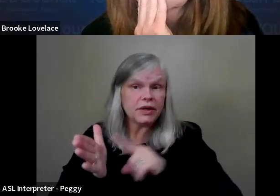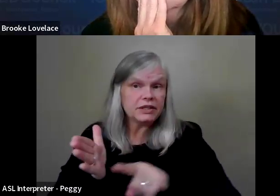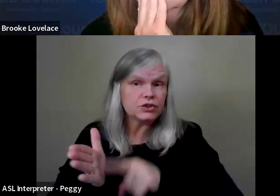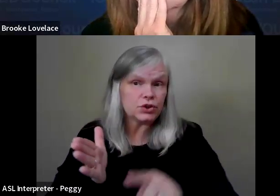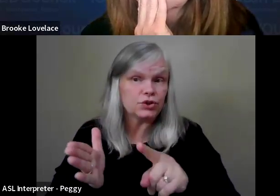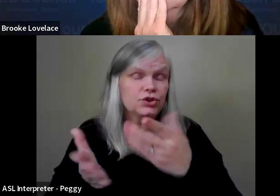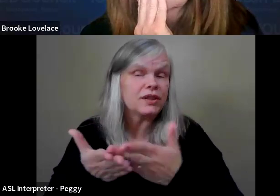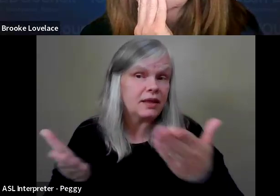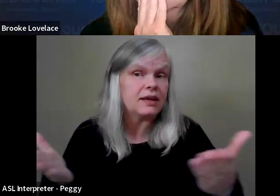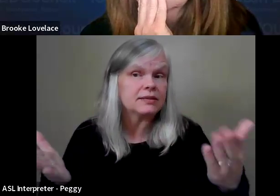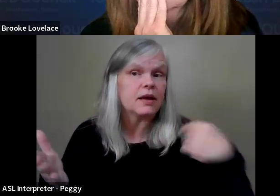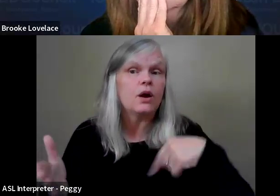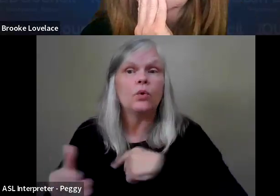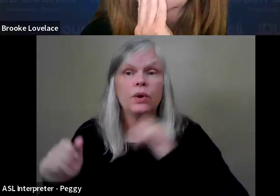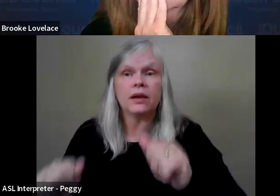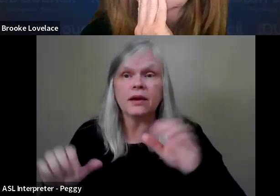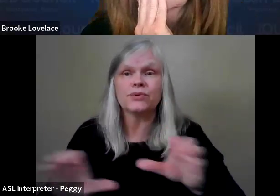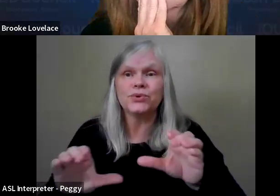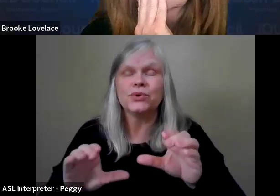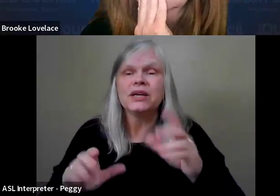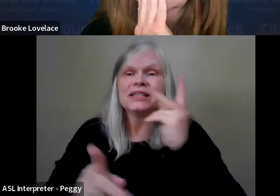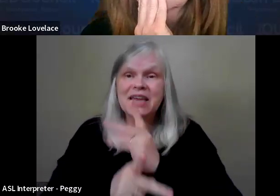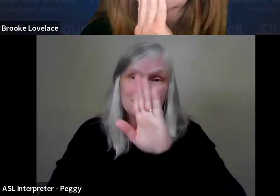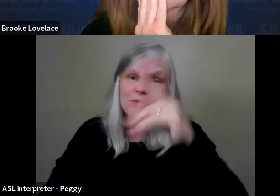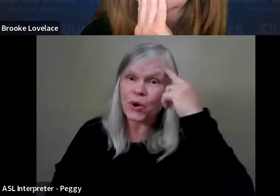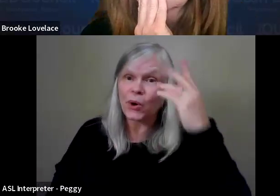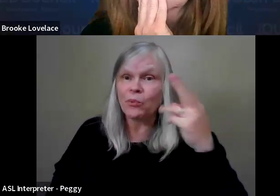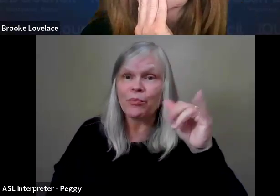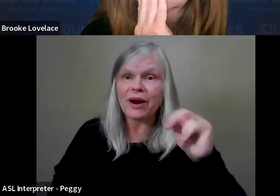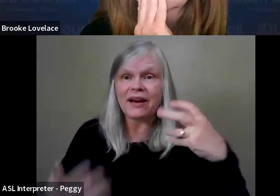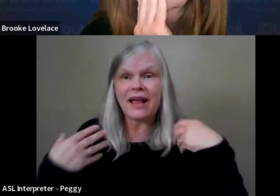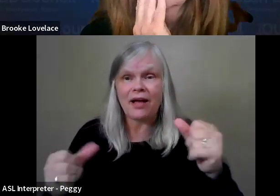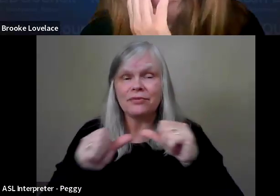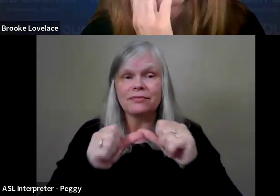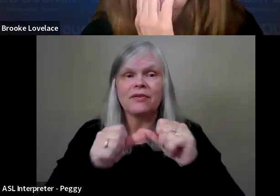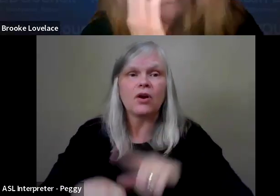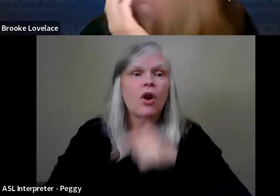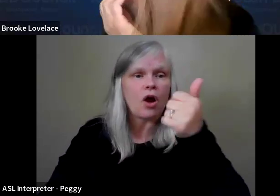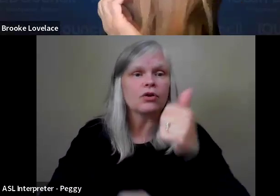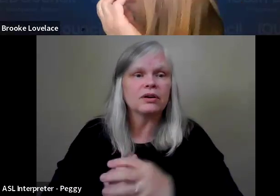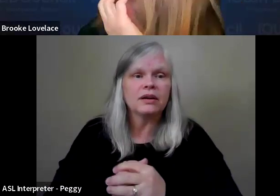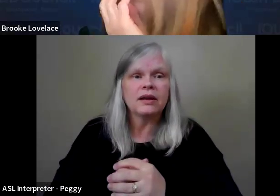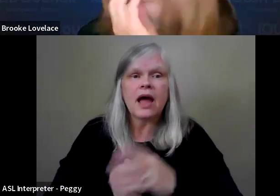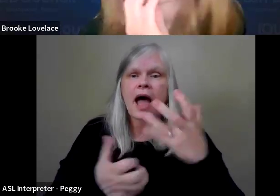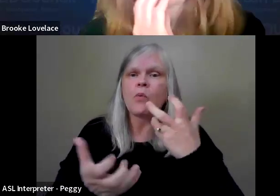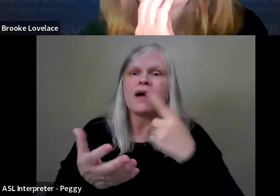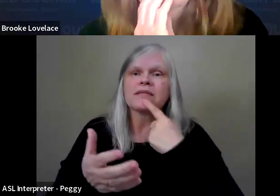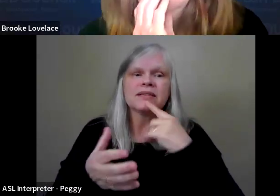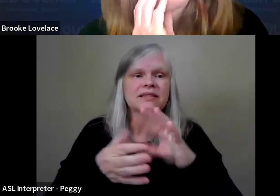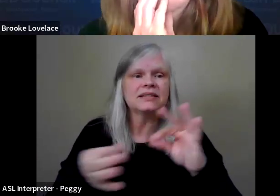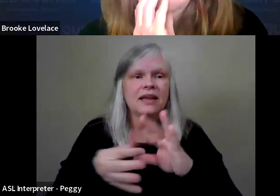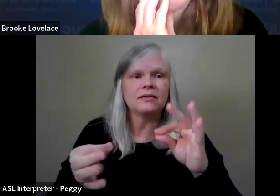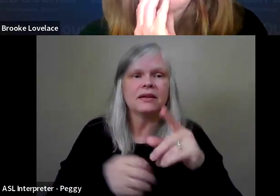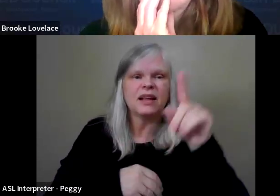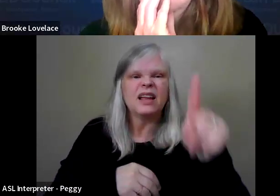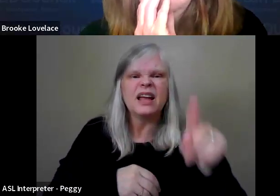research-backed things that we can do to keep our brain healthier, potentially for longer. I do want to note here that these